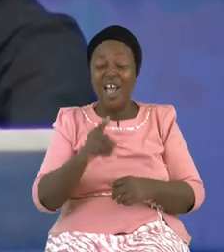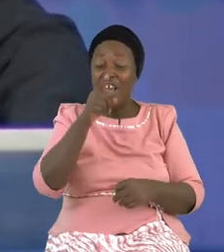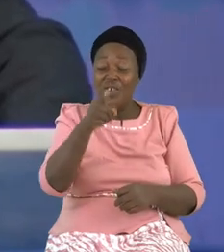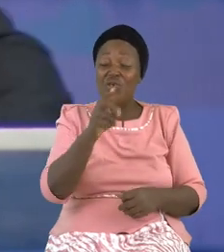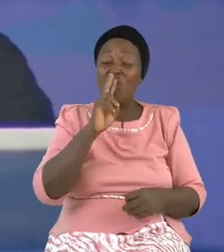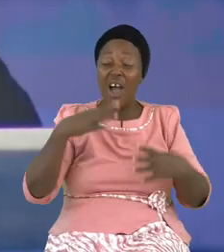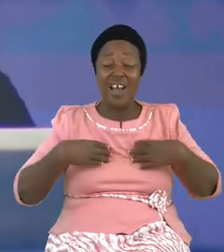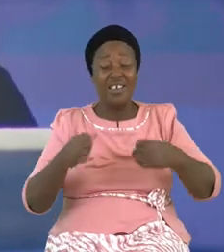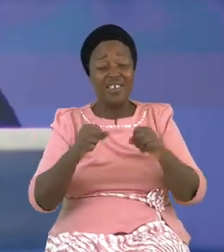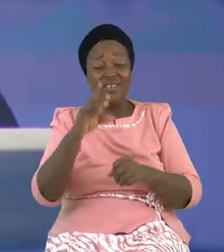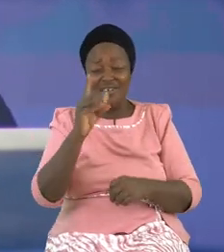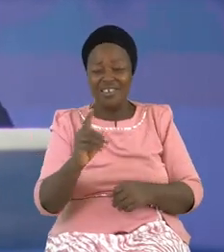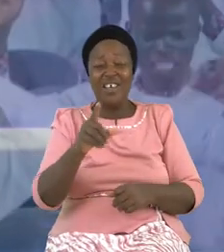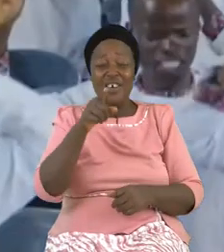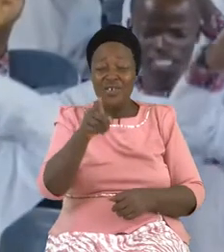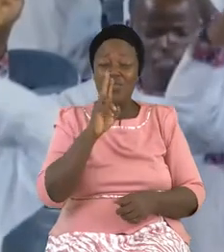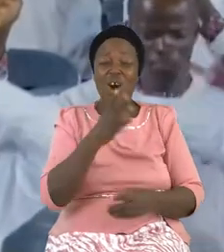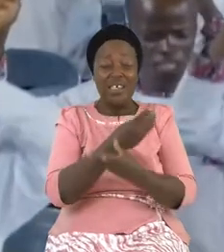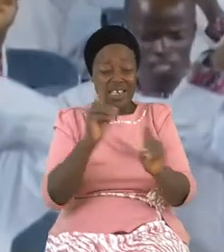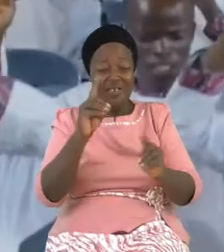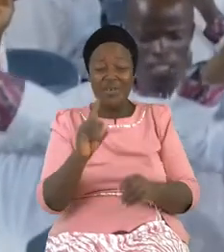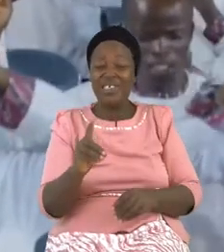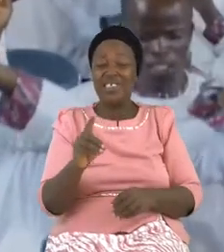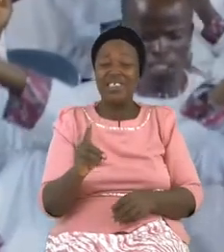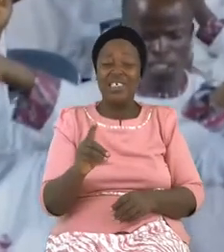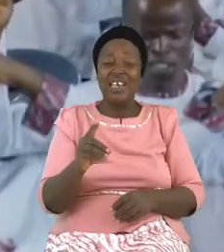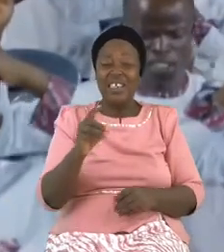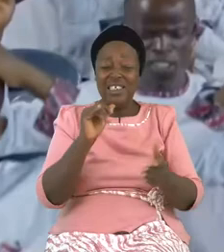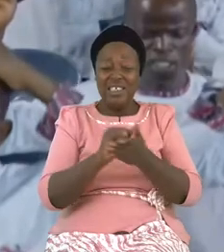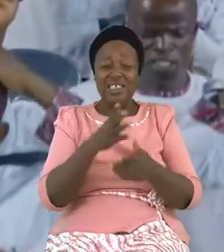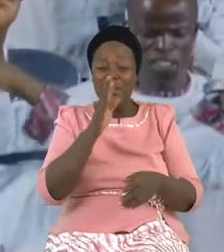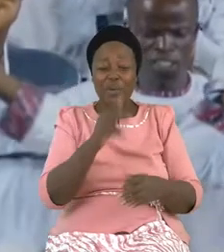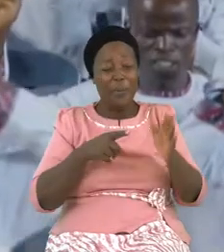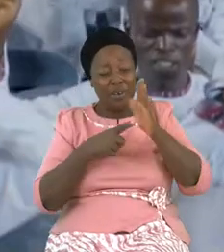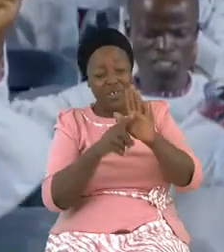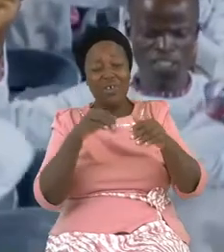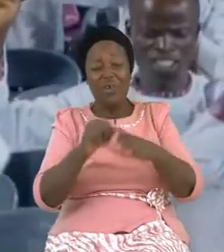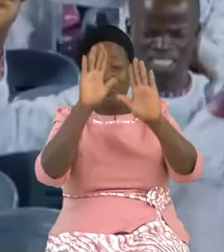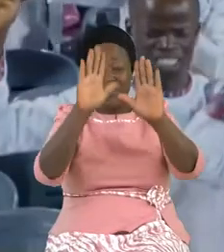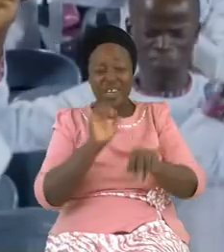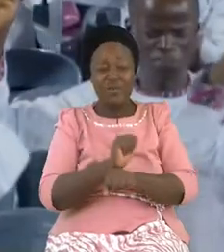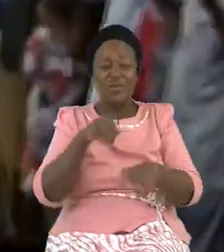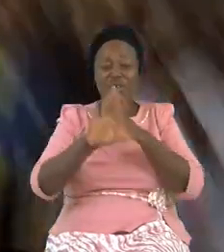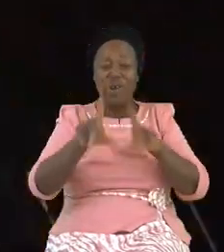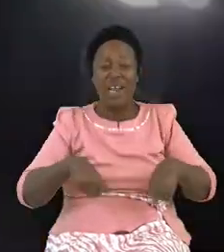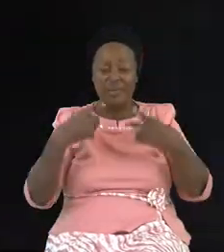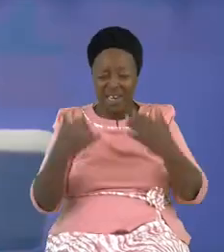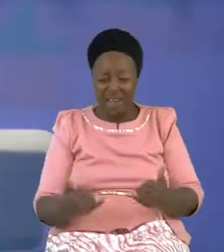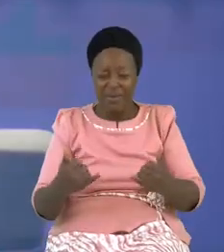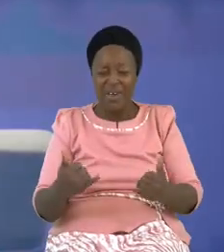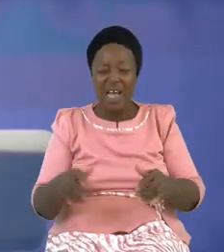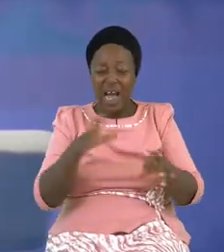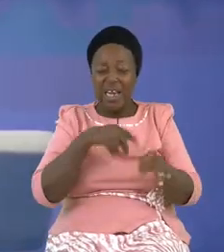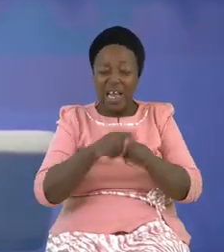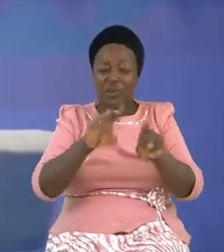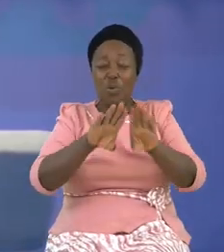You are healed, you are delivered. That the manifestation of miracle in your life right now. And as you open your